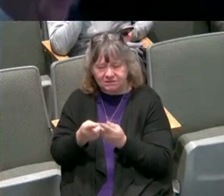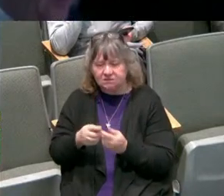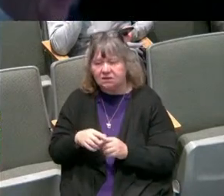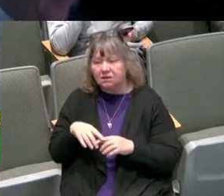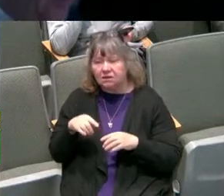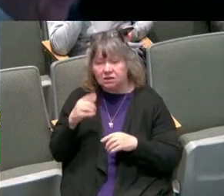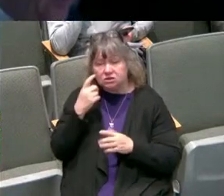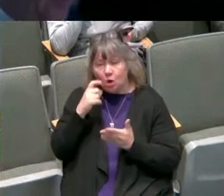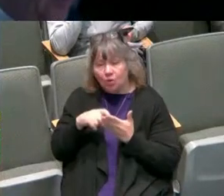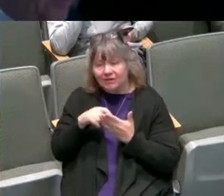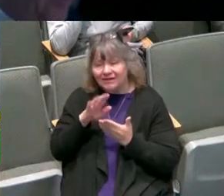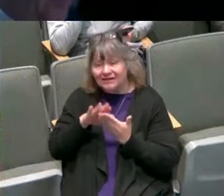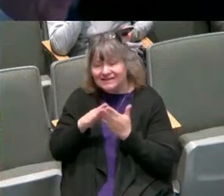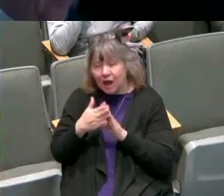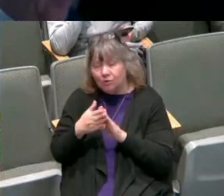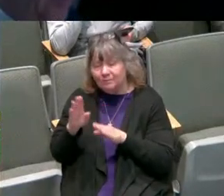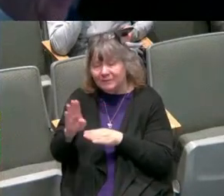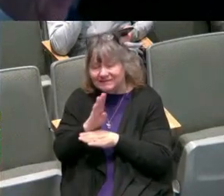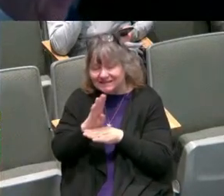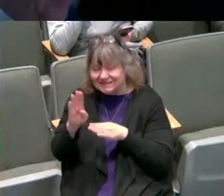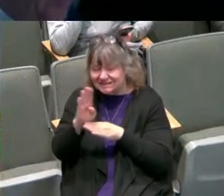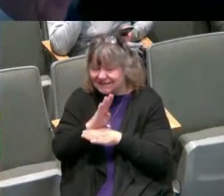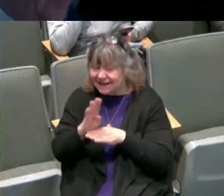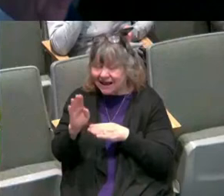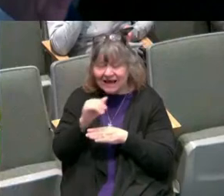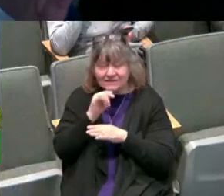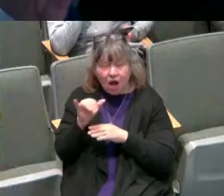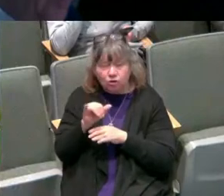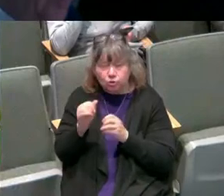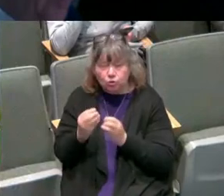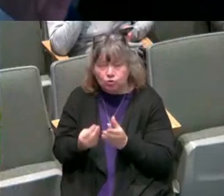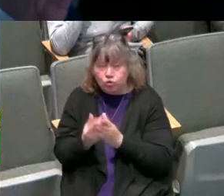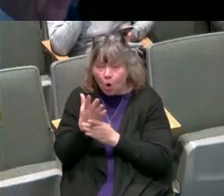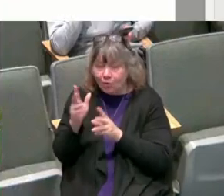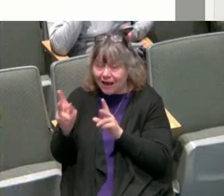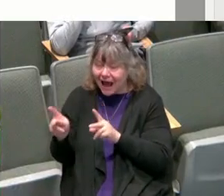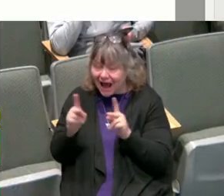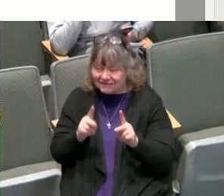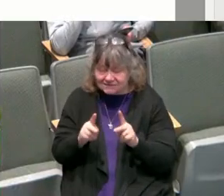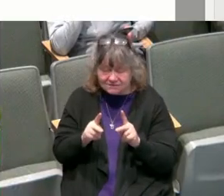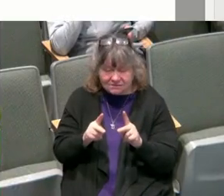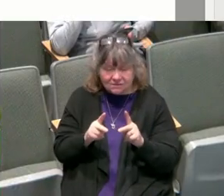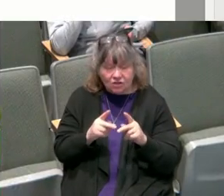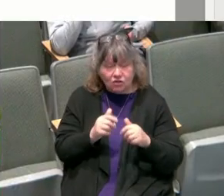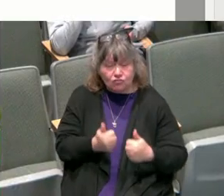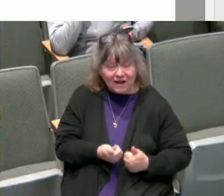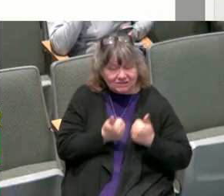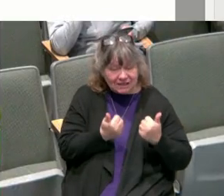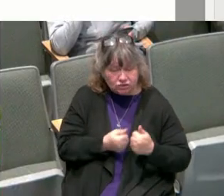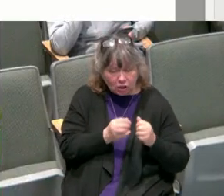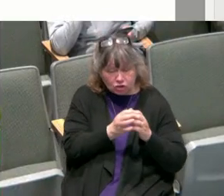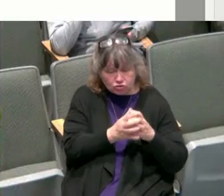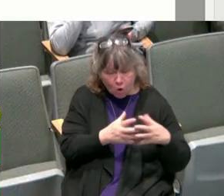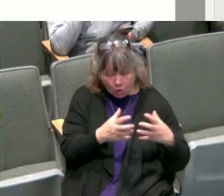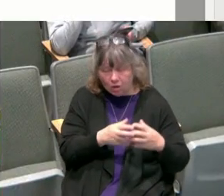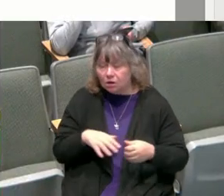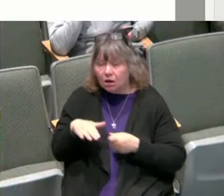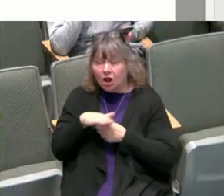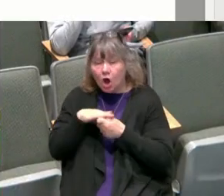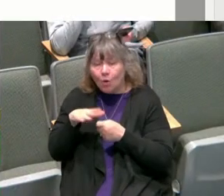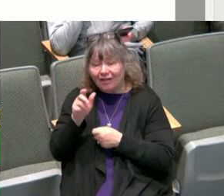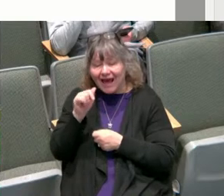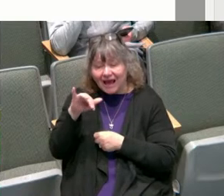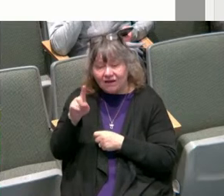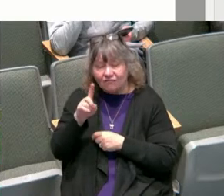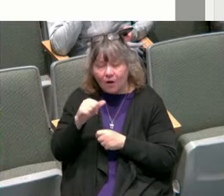the town's commercial industrial tax base has grown as rapidly as the town's residential tax base over the past decade local aid from the